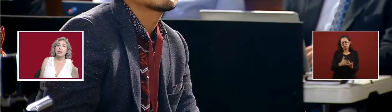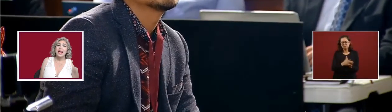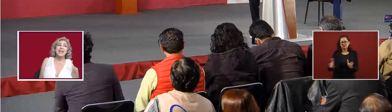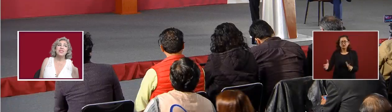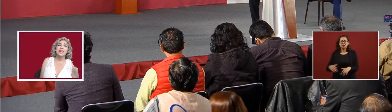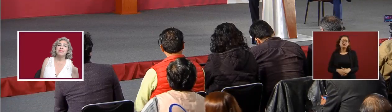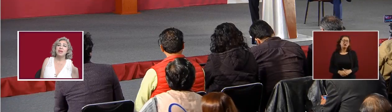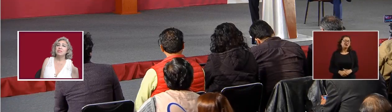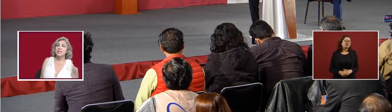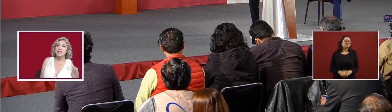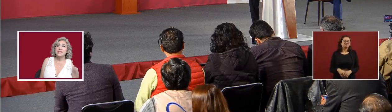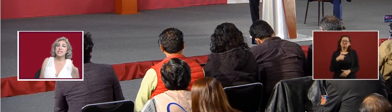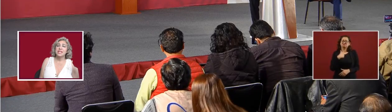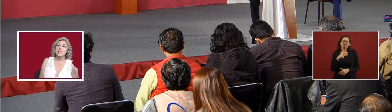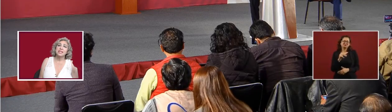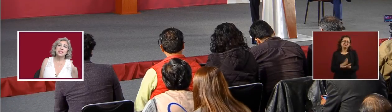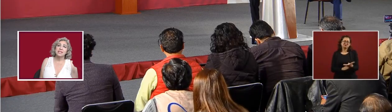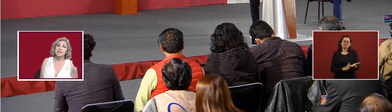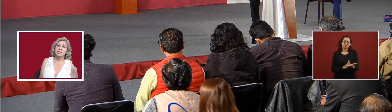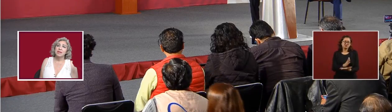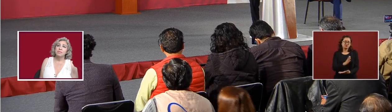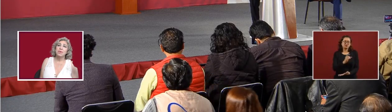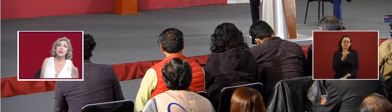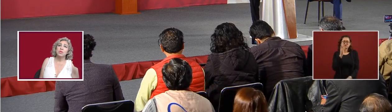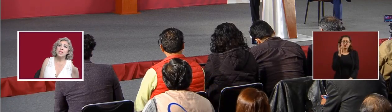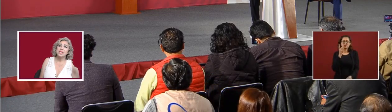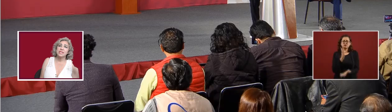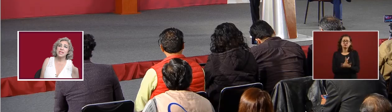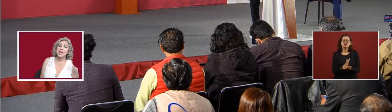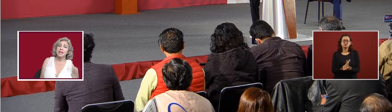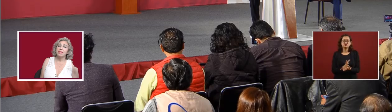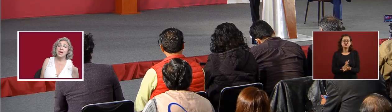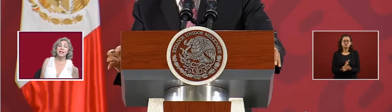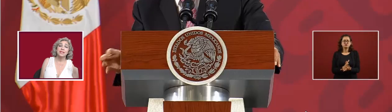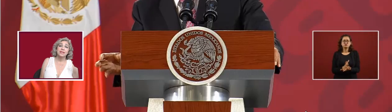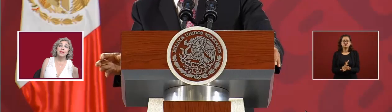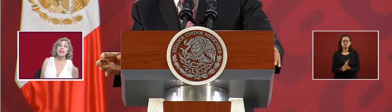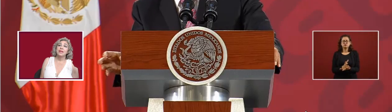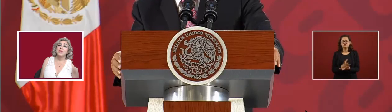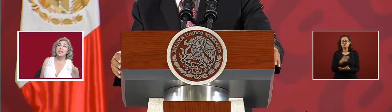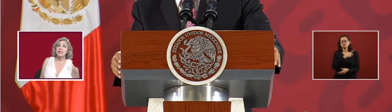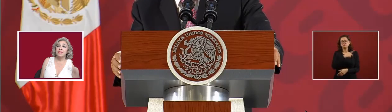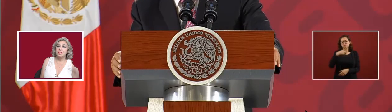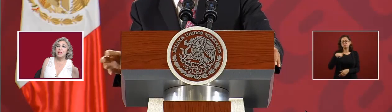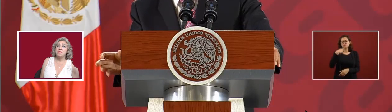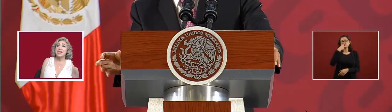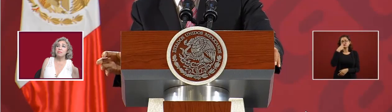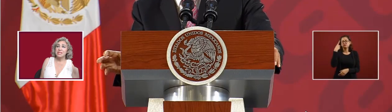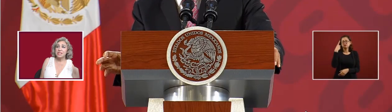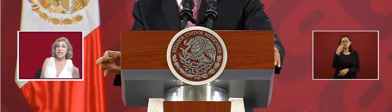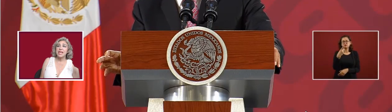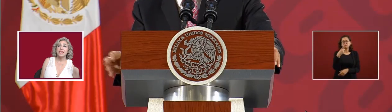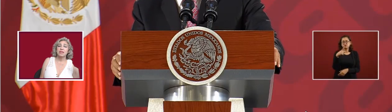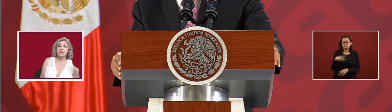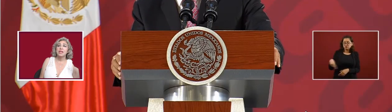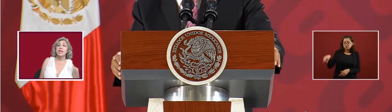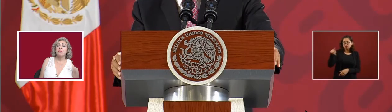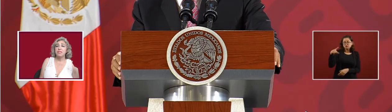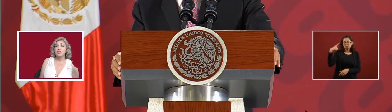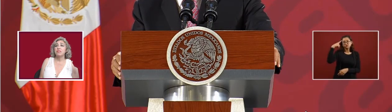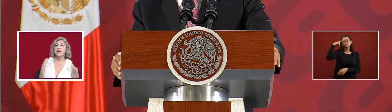I don't get involved in these things but only to say that they make a mistake